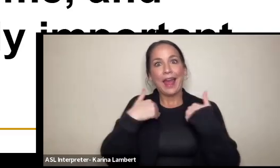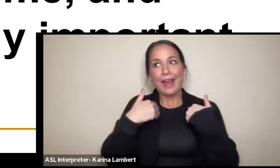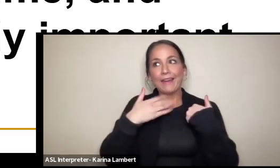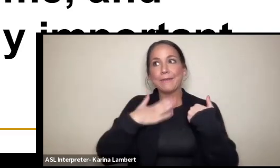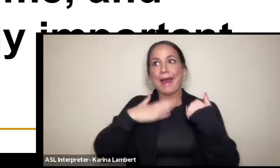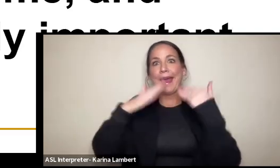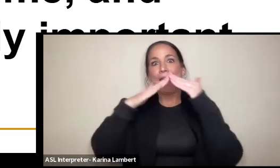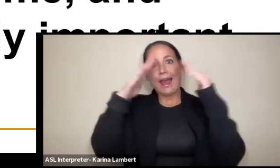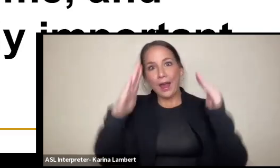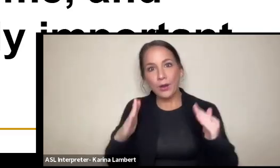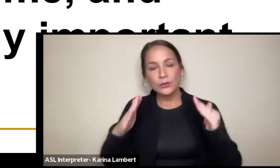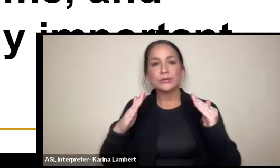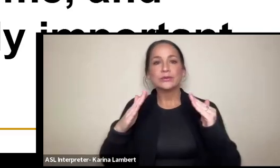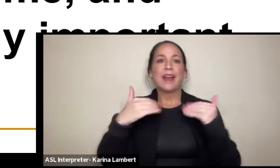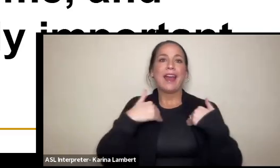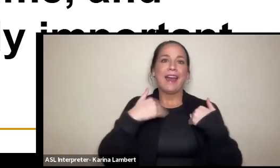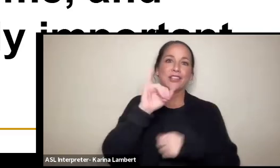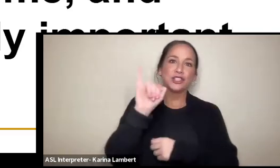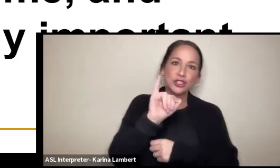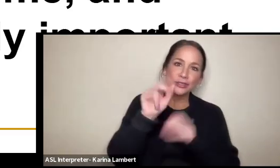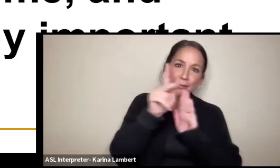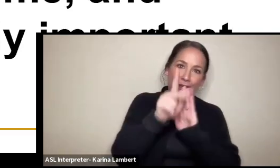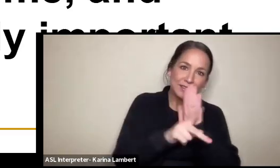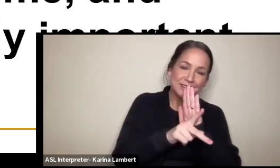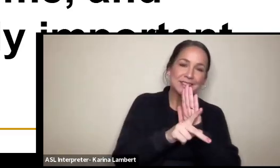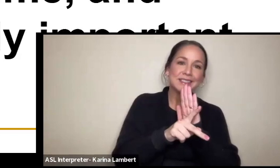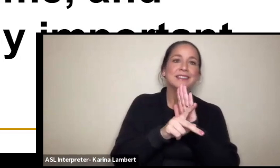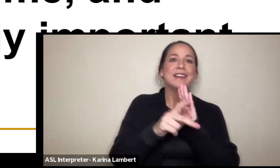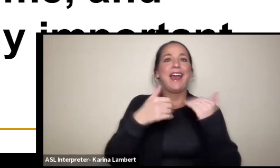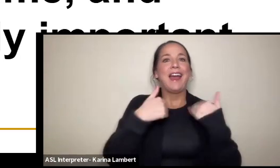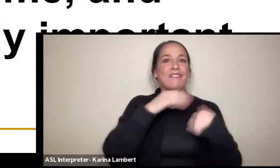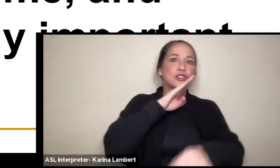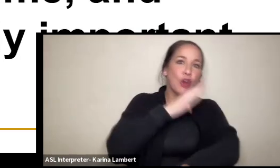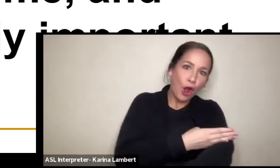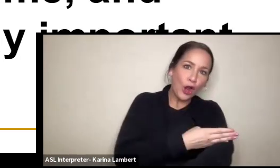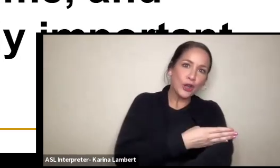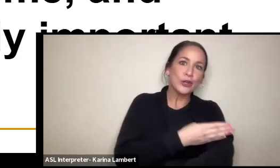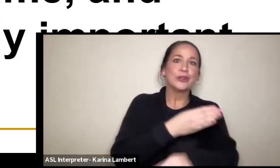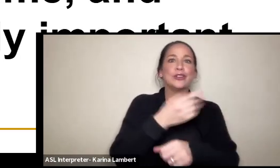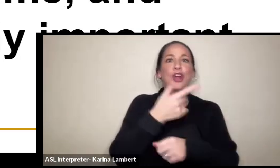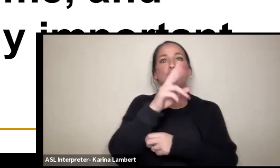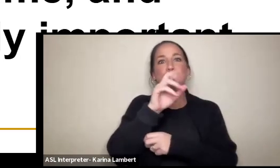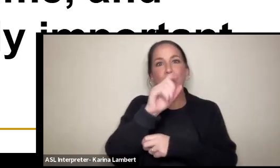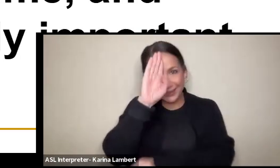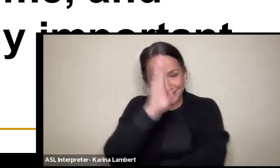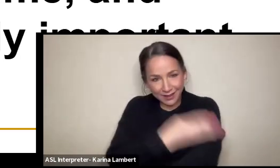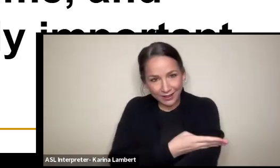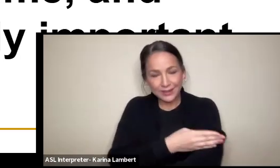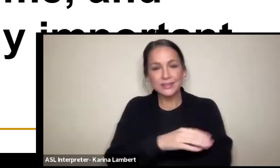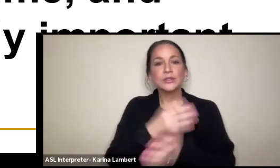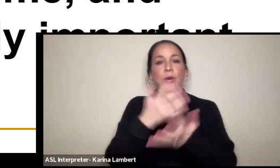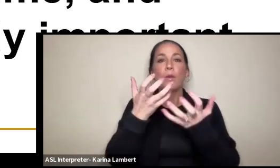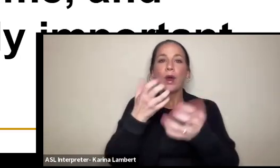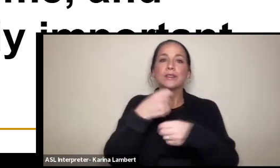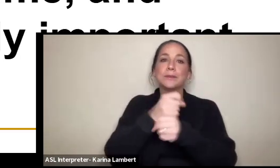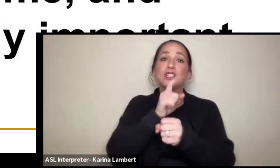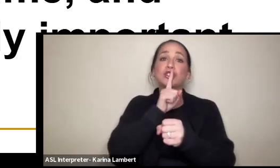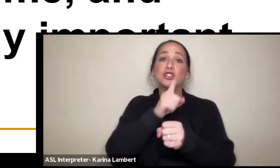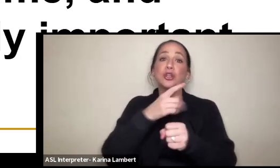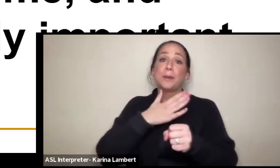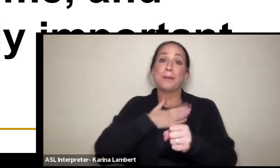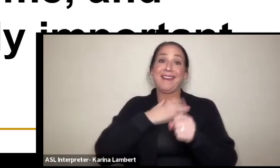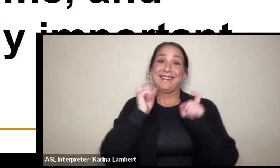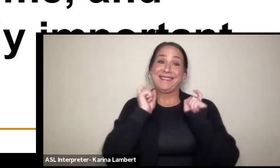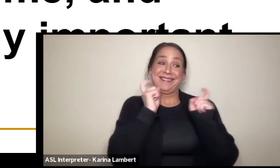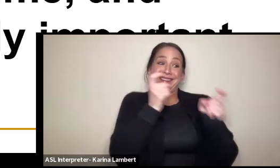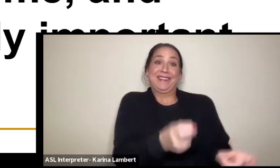policies, I have a daughter, she has a son. So I want to make sure that my gift to my daughter is that if